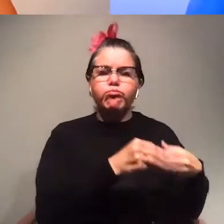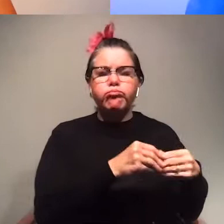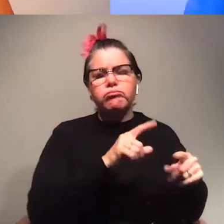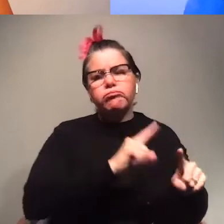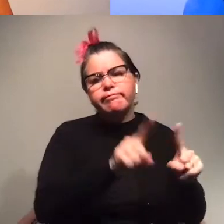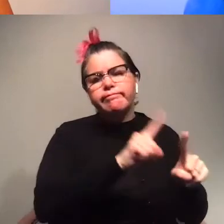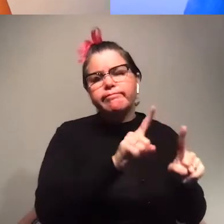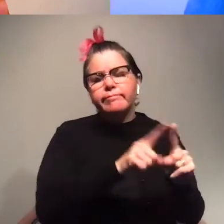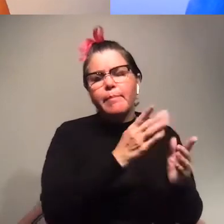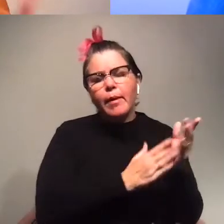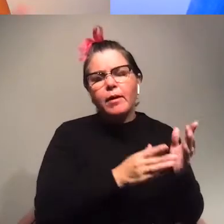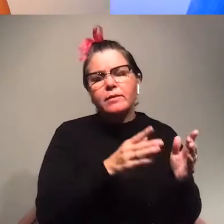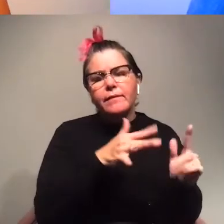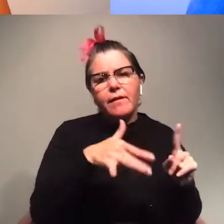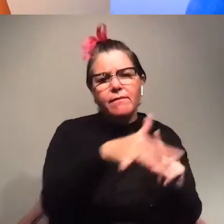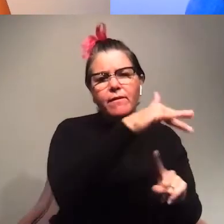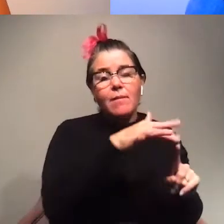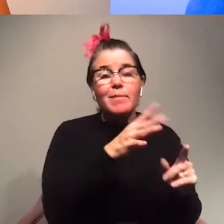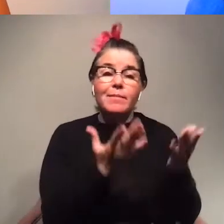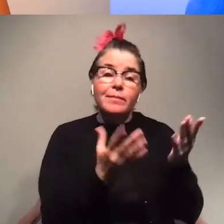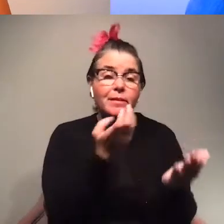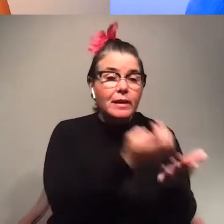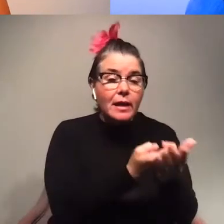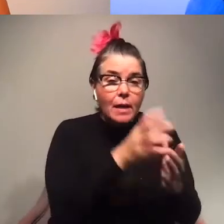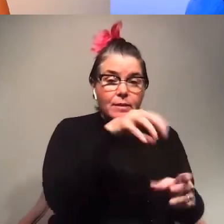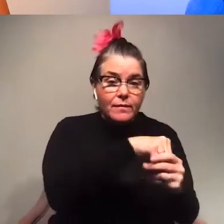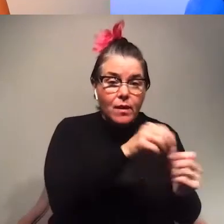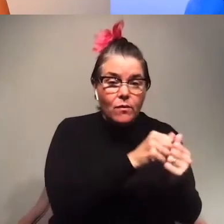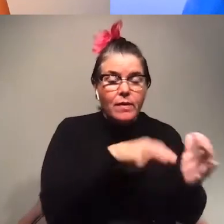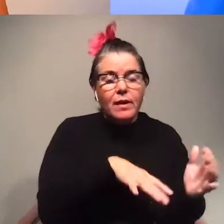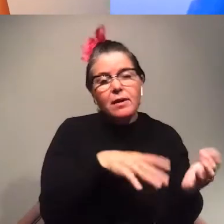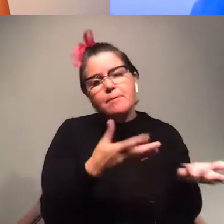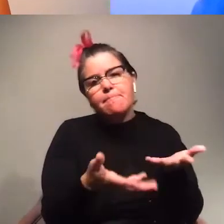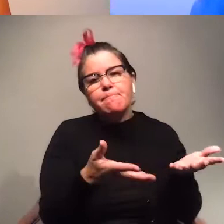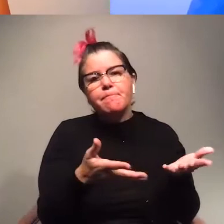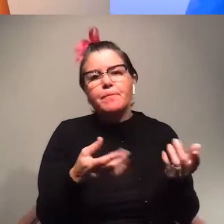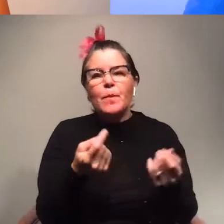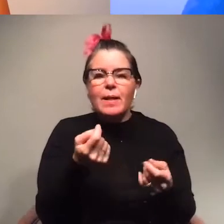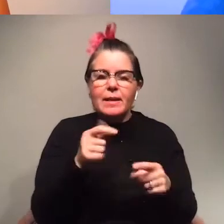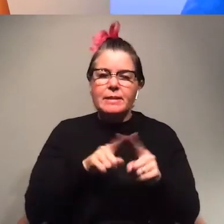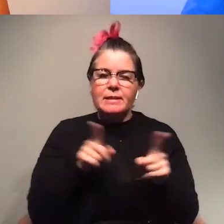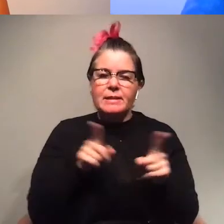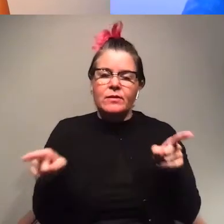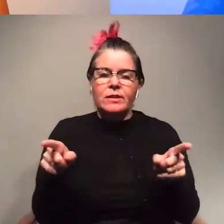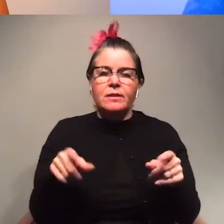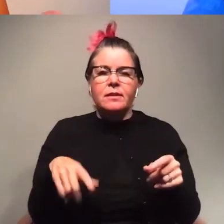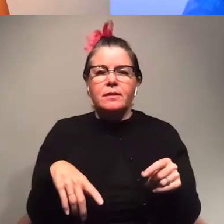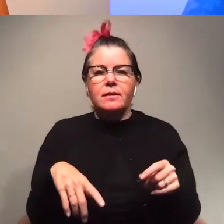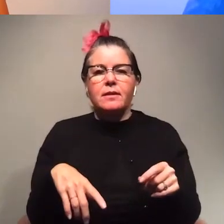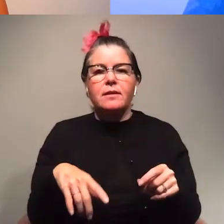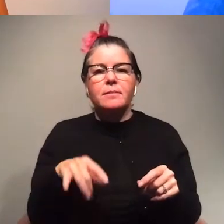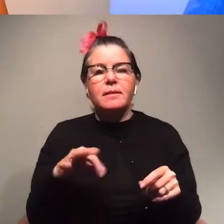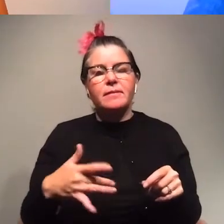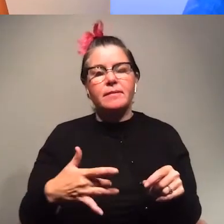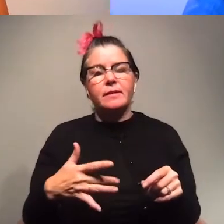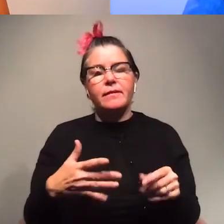and maybe even the economics associated to it. So there are like slight differences, but if you have a general